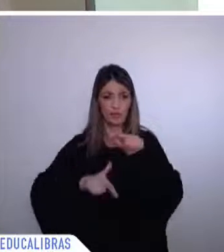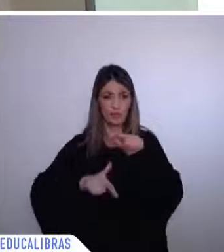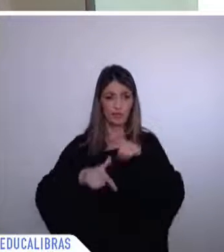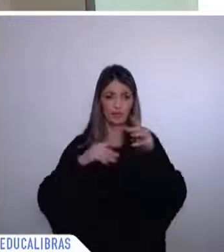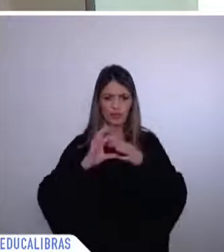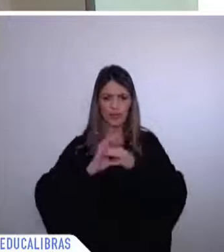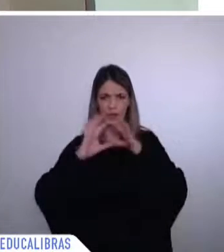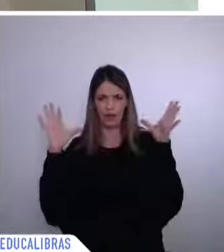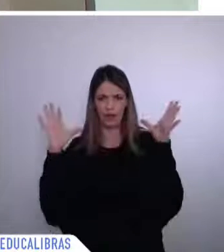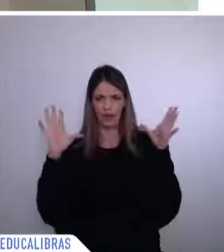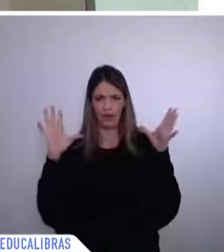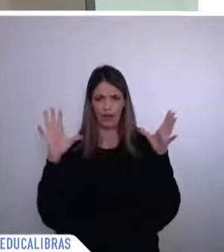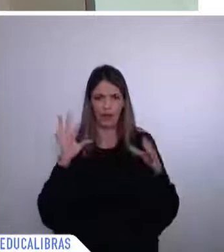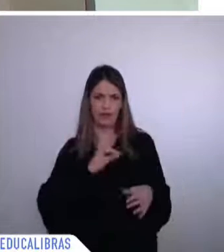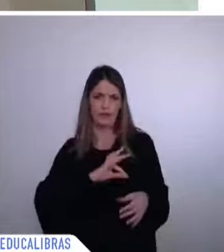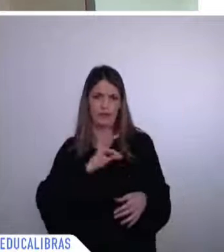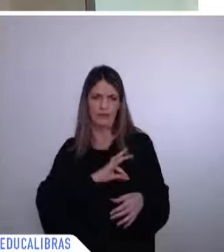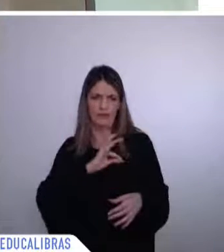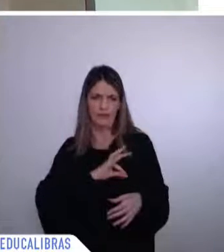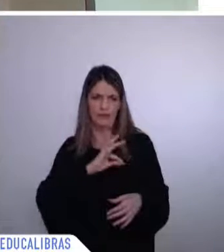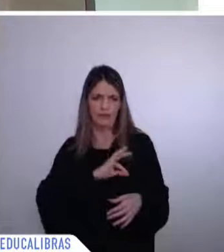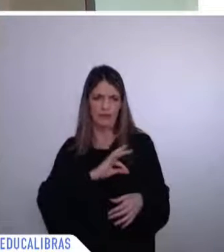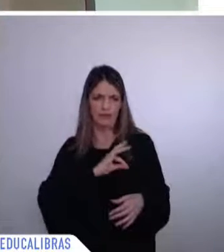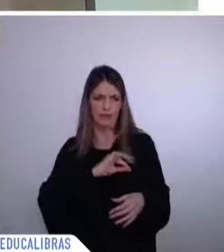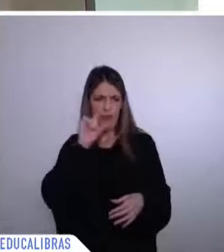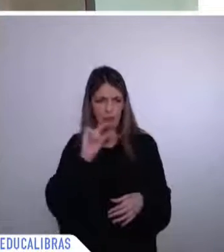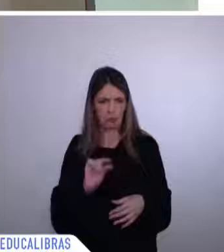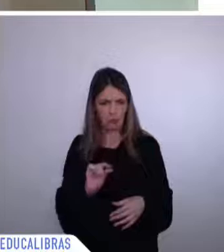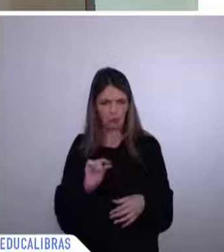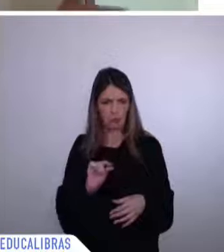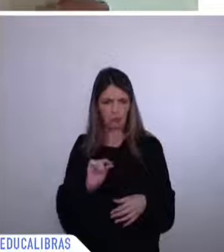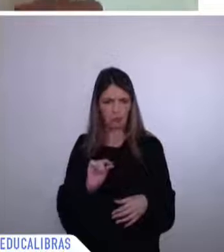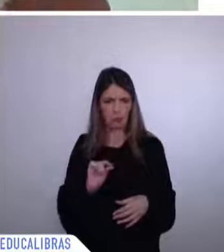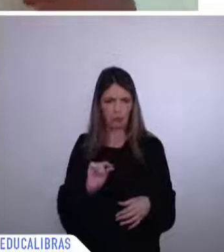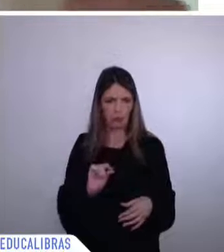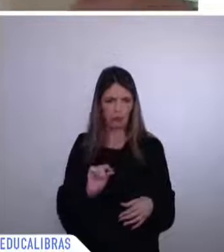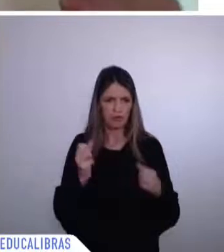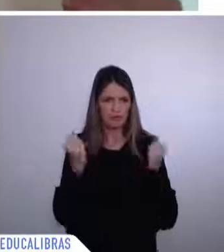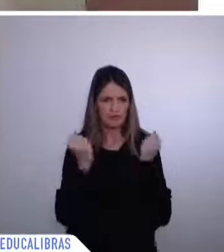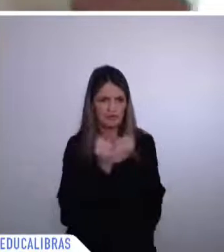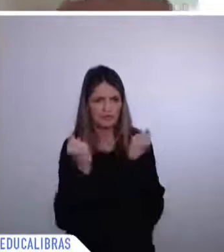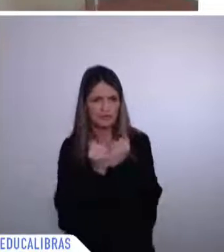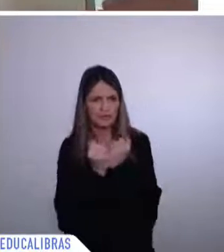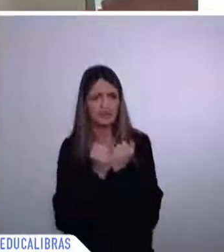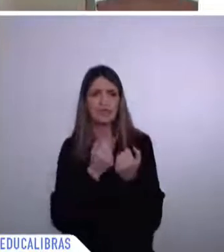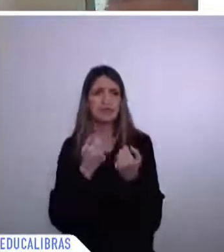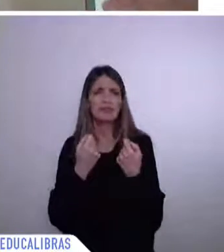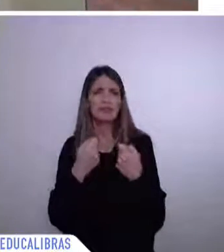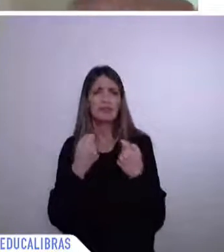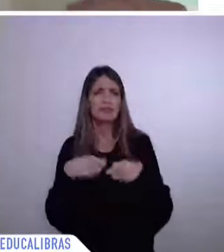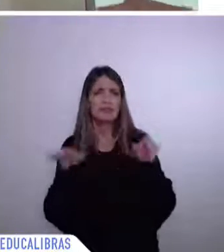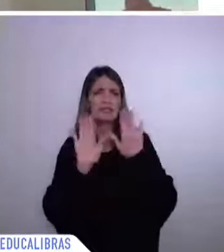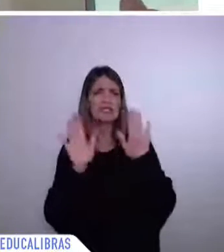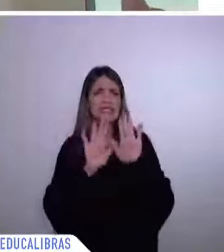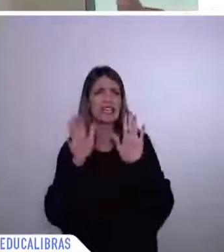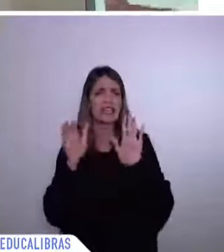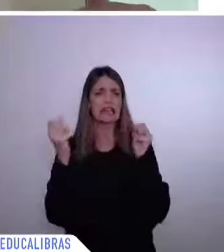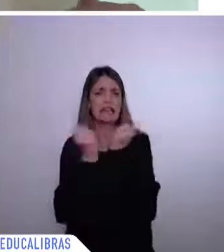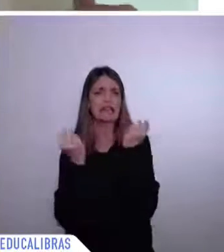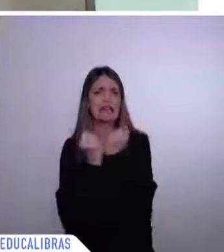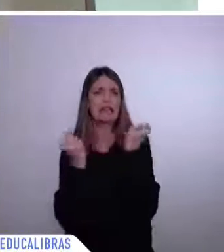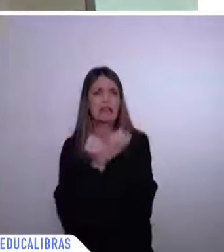minimum. It's not even ethical. It's not even good. I don't have to be here defending